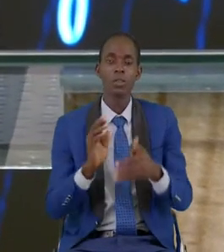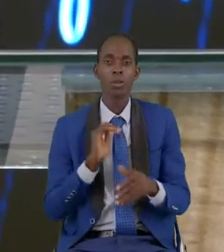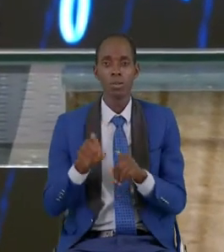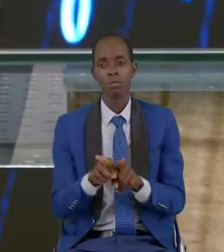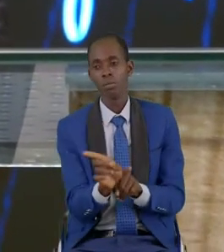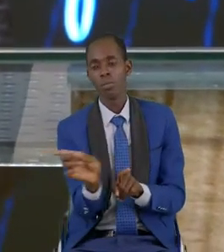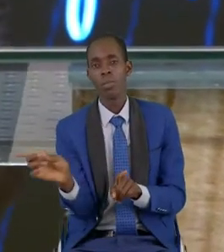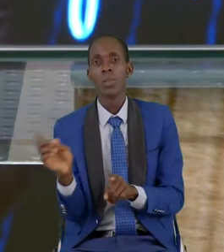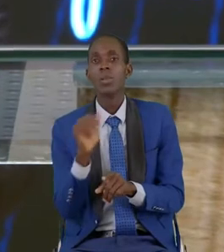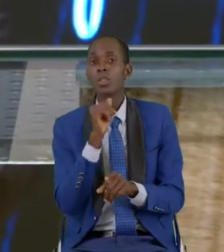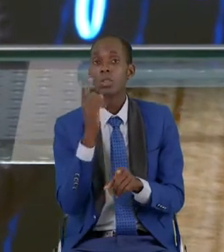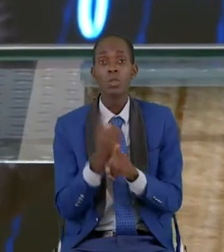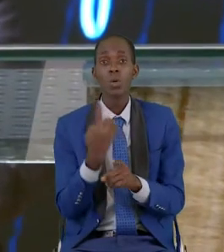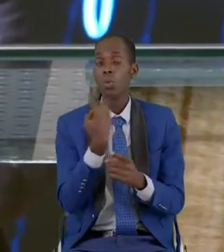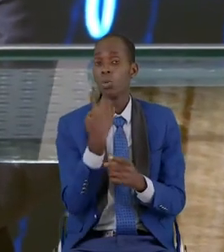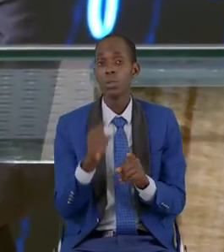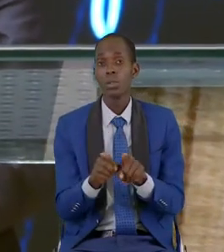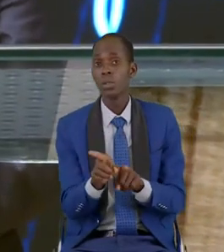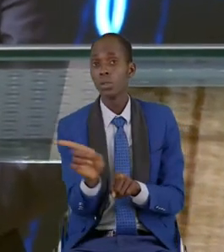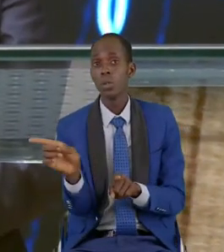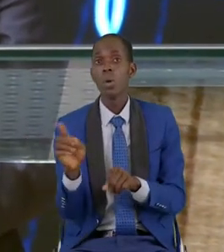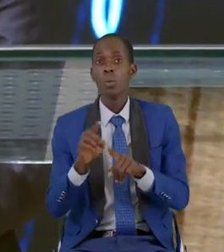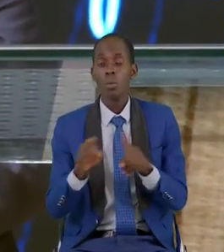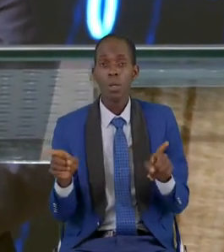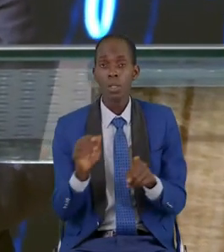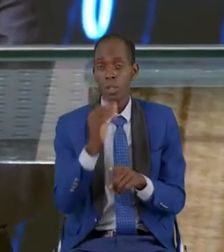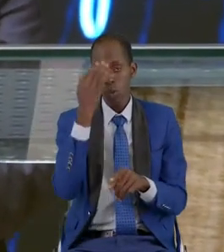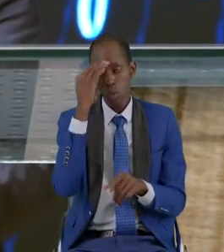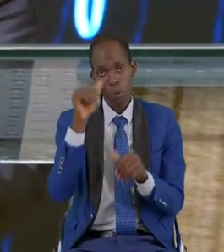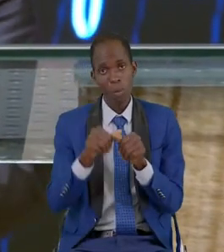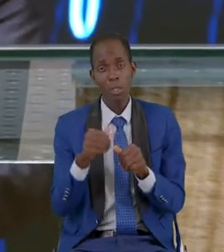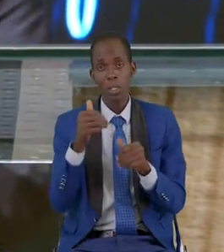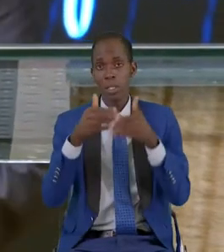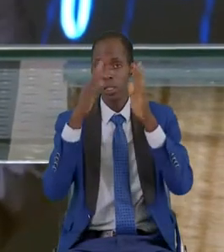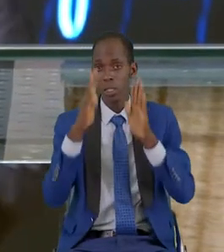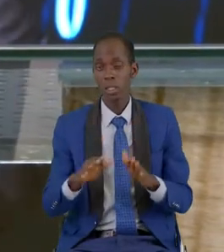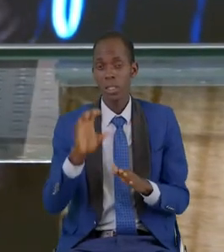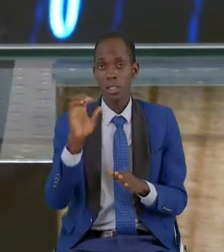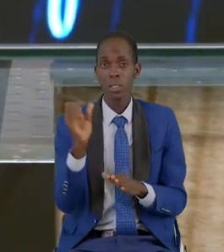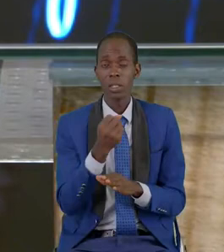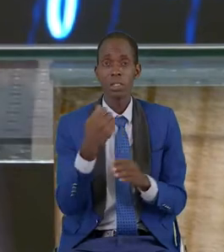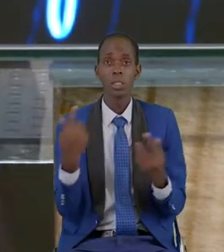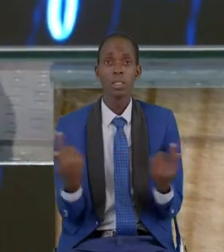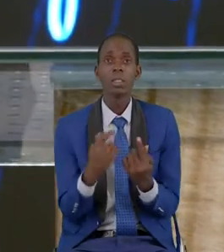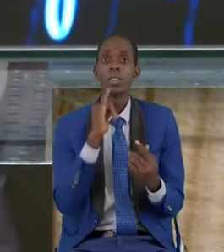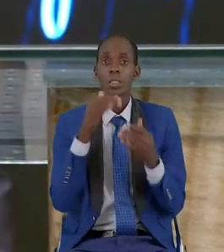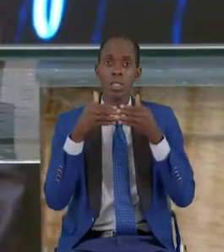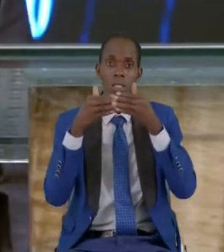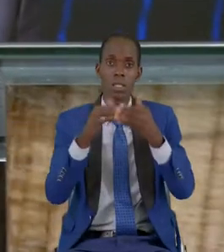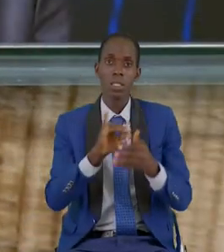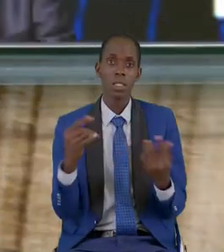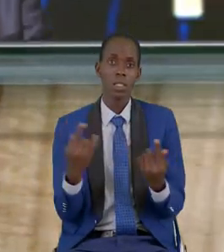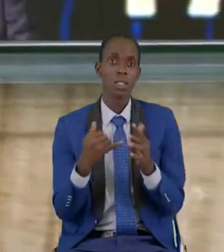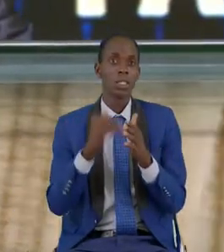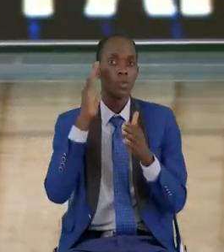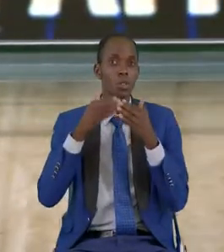lead us astray, a leader's sin is the leading sin. It will lead other people